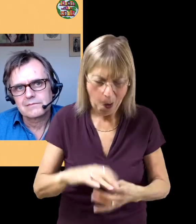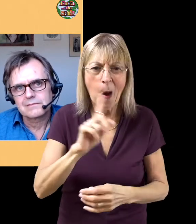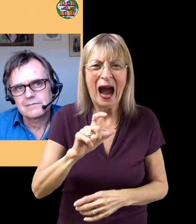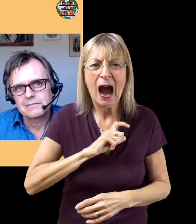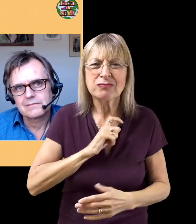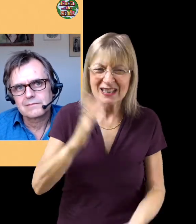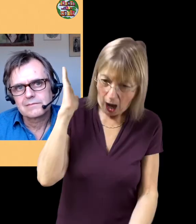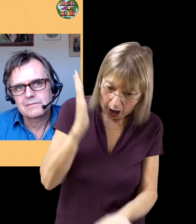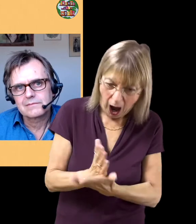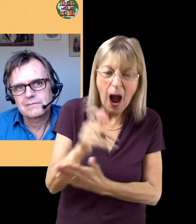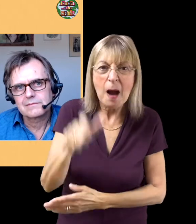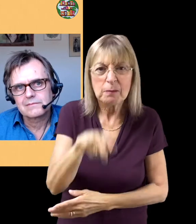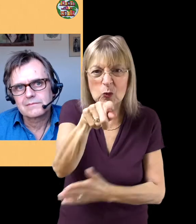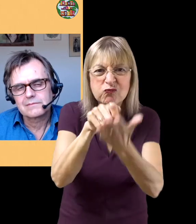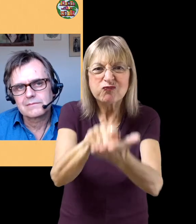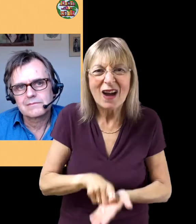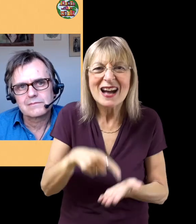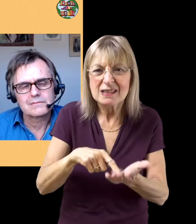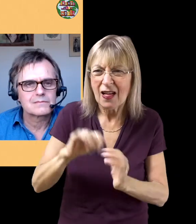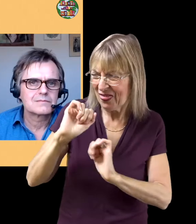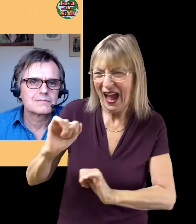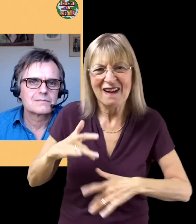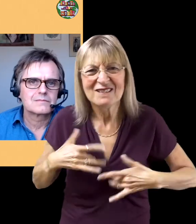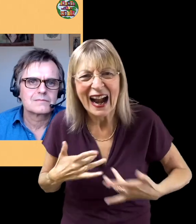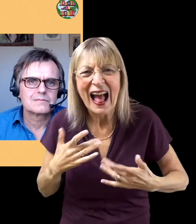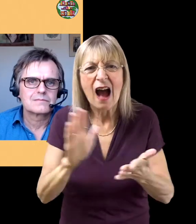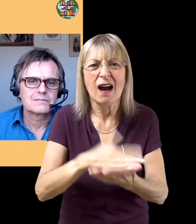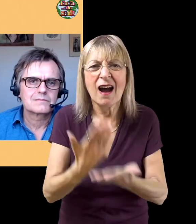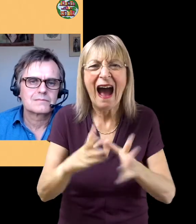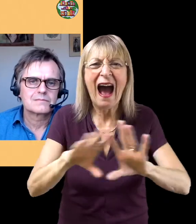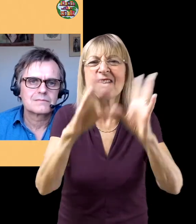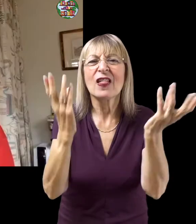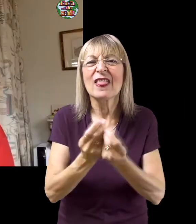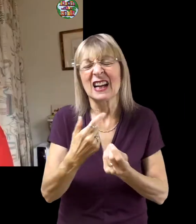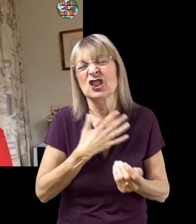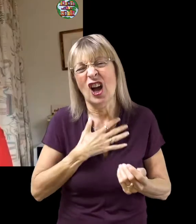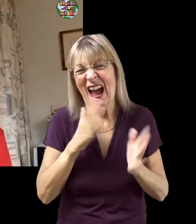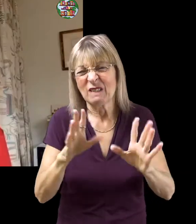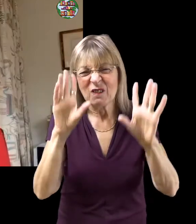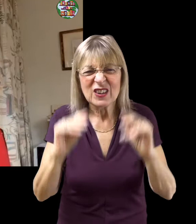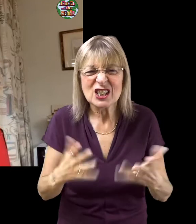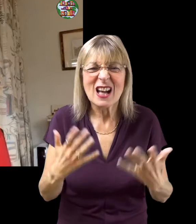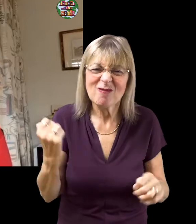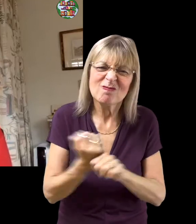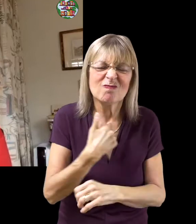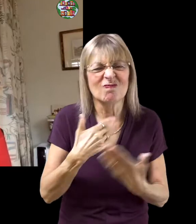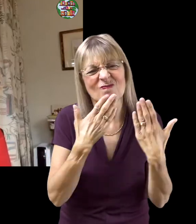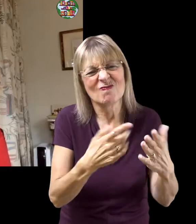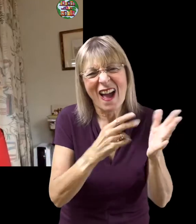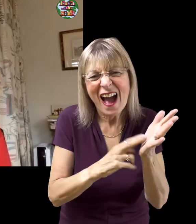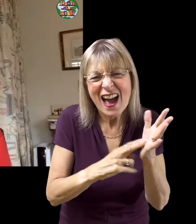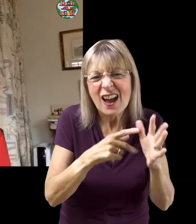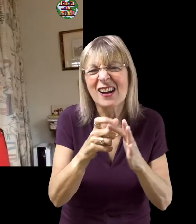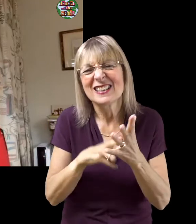are real in as you've written them, in the voices and the translation and so on. We're going to have to wrap up here, I'm